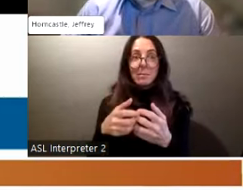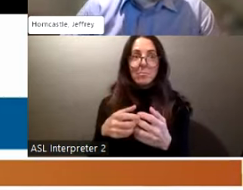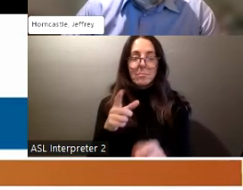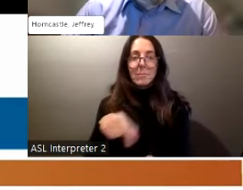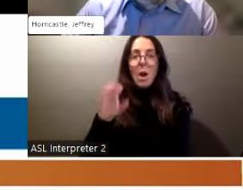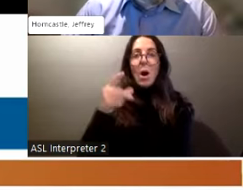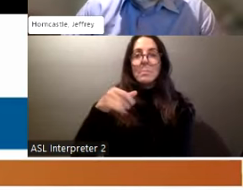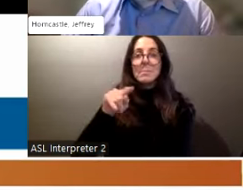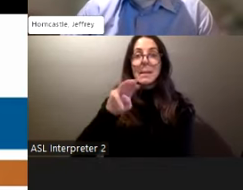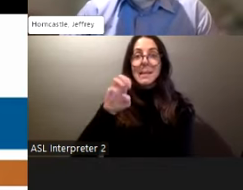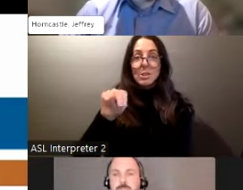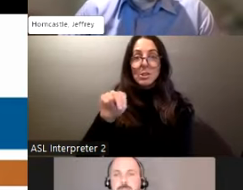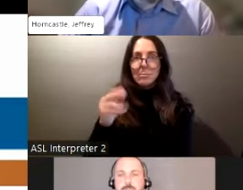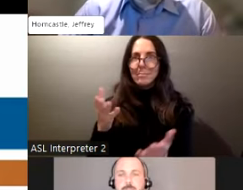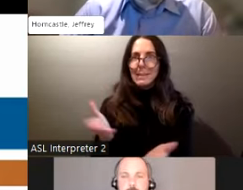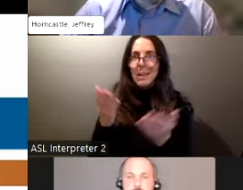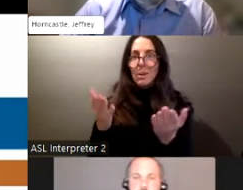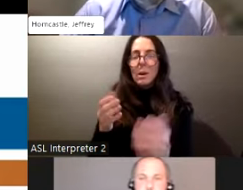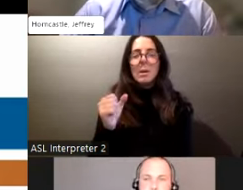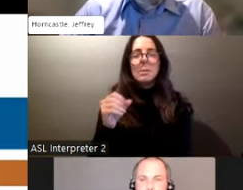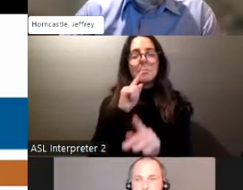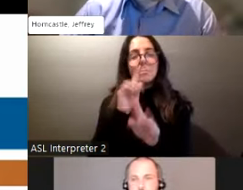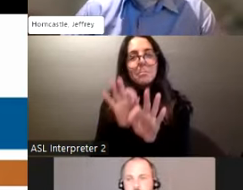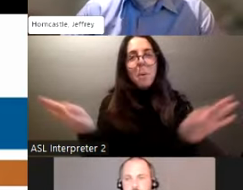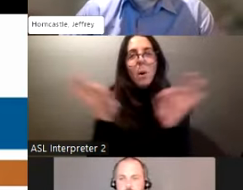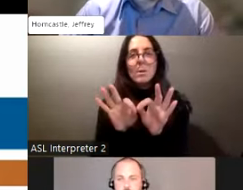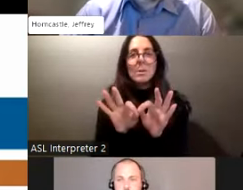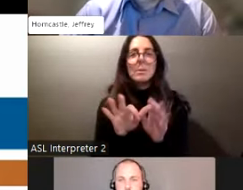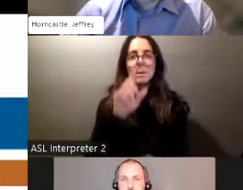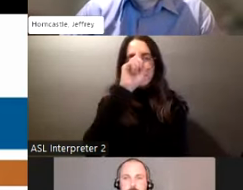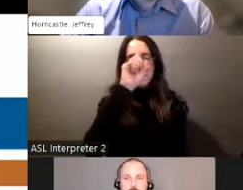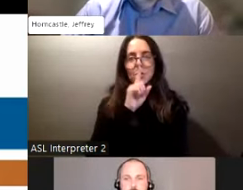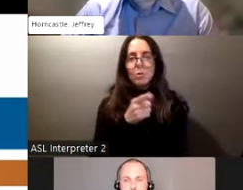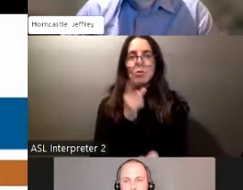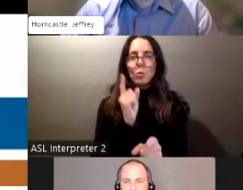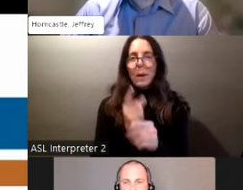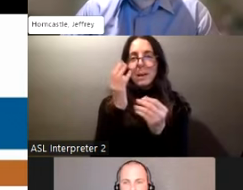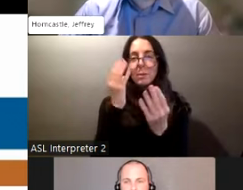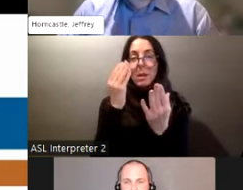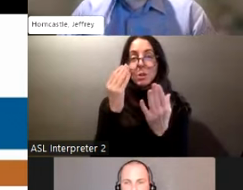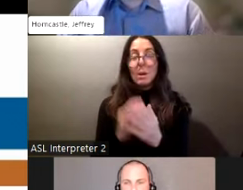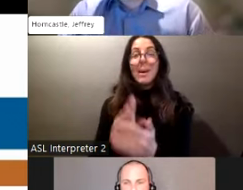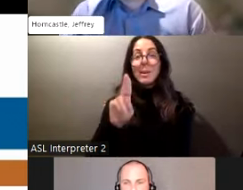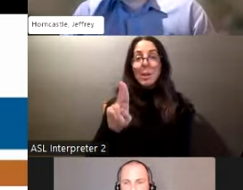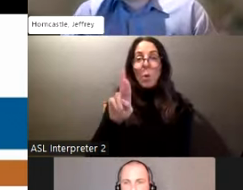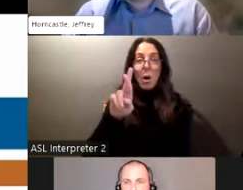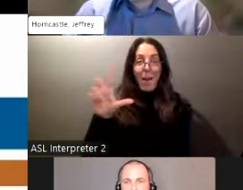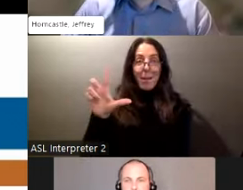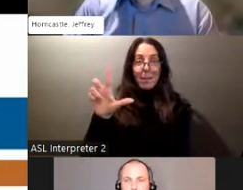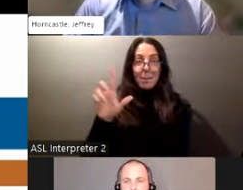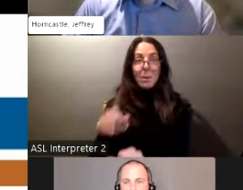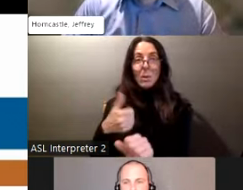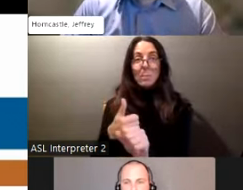And verifying contact information, the website, the URL that's behind the company that they're claiming to